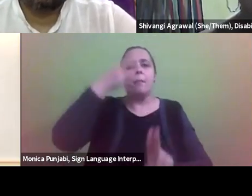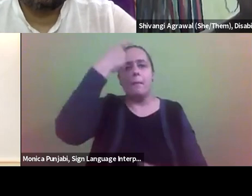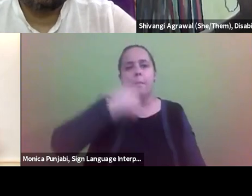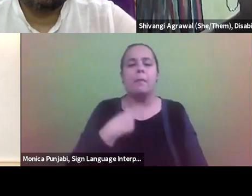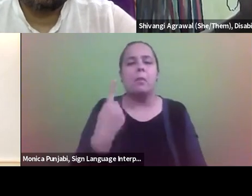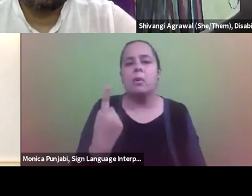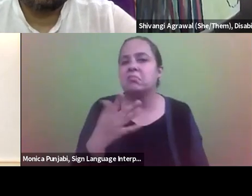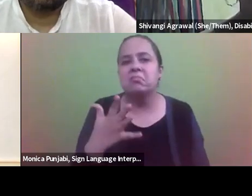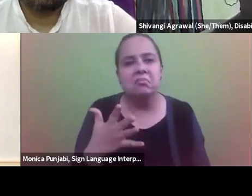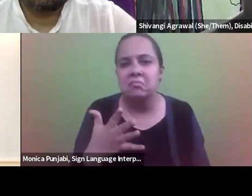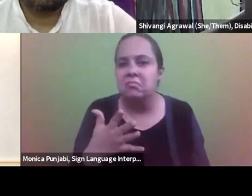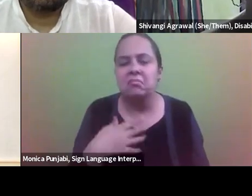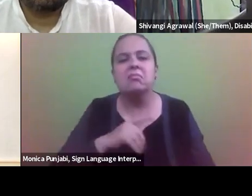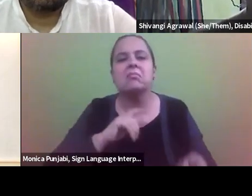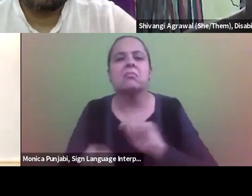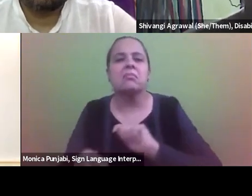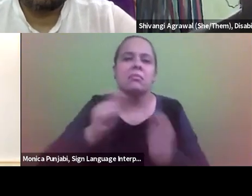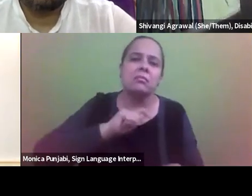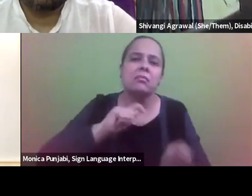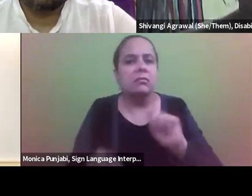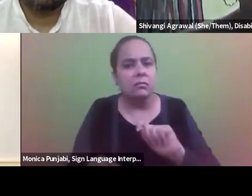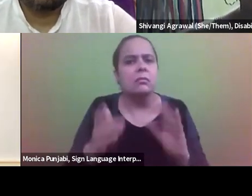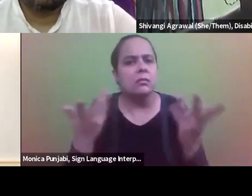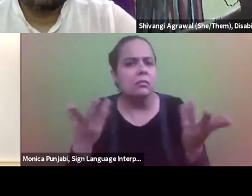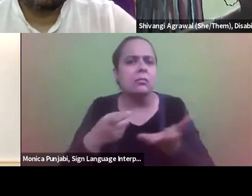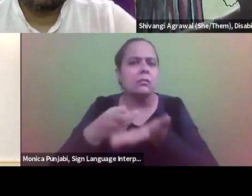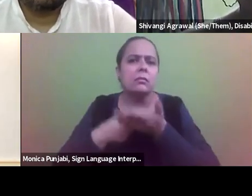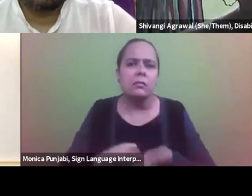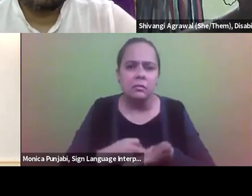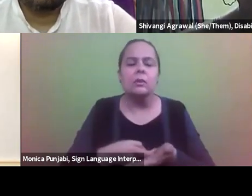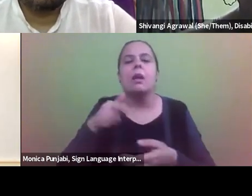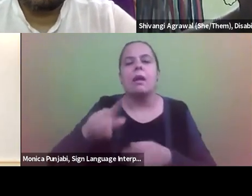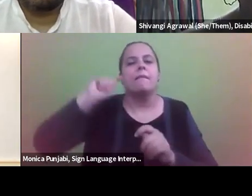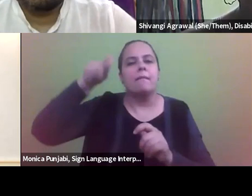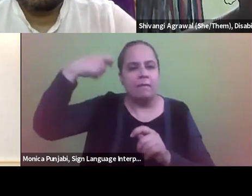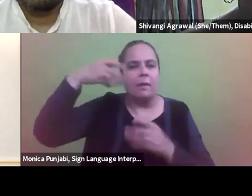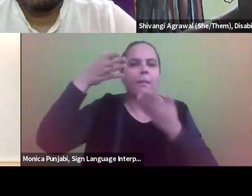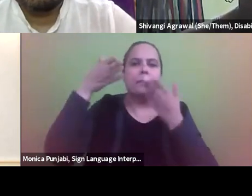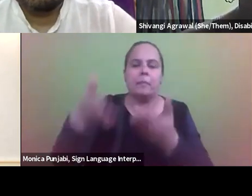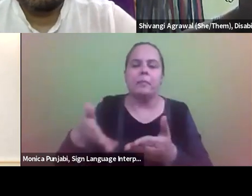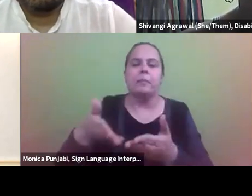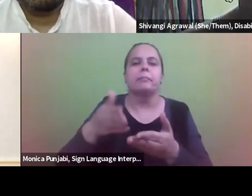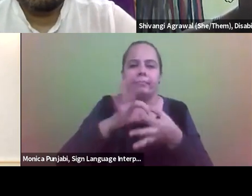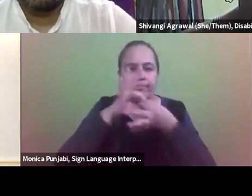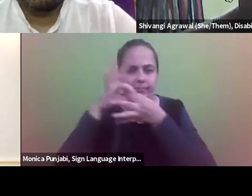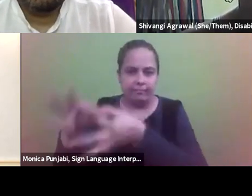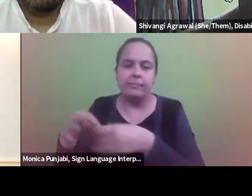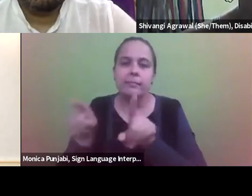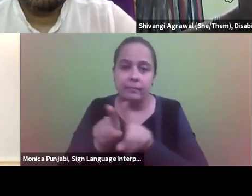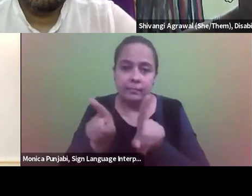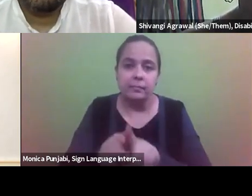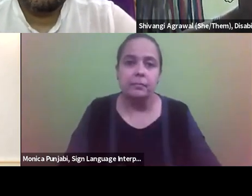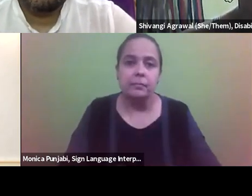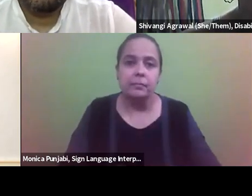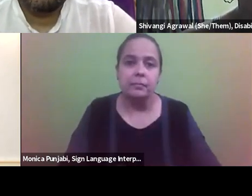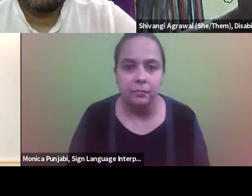I recently reached out to a film festival in Europe. I'm not going to name them, but they were very adamant about the fact